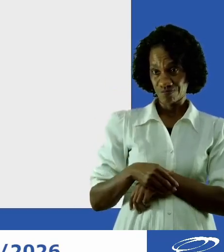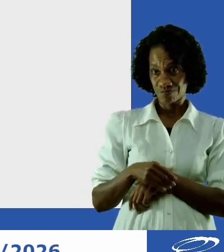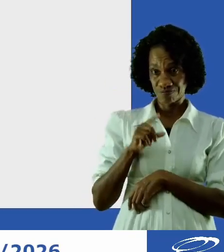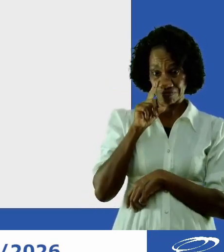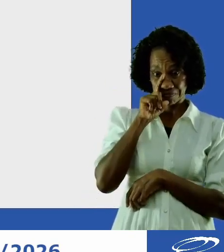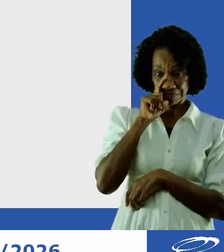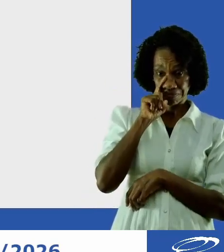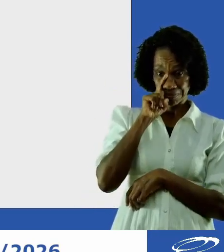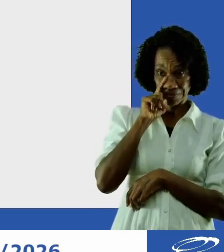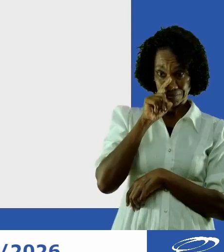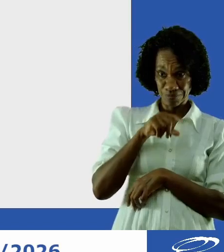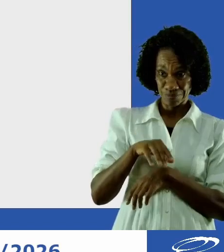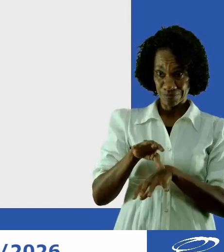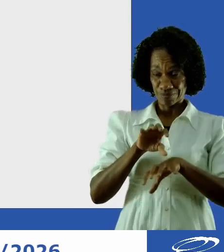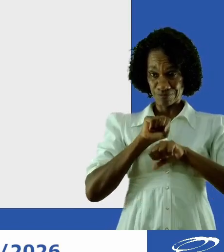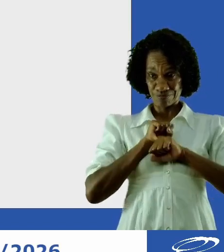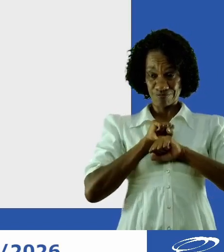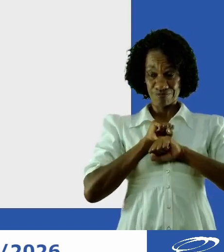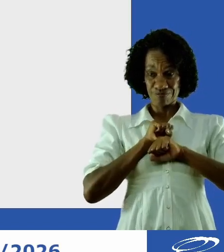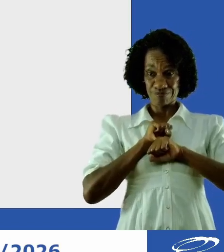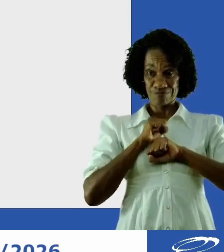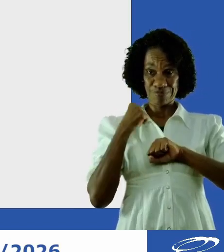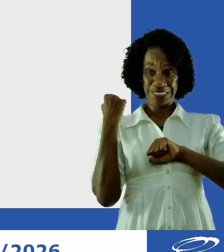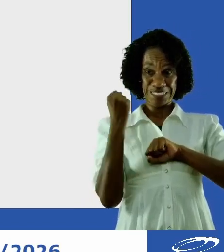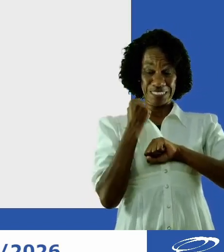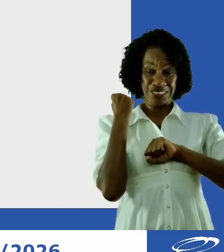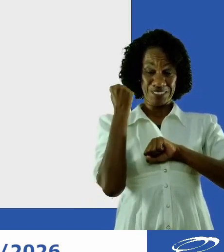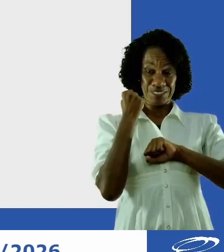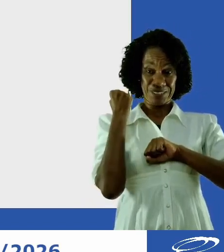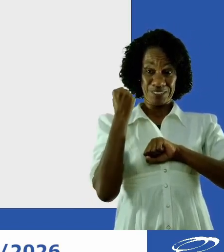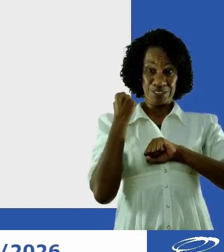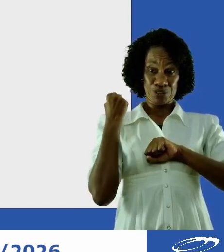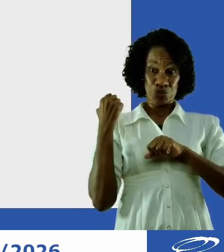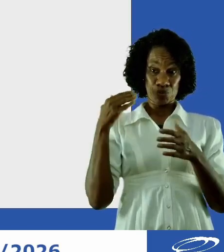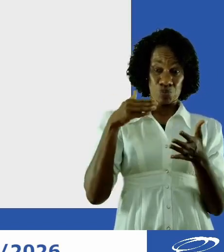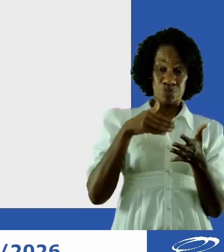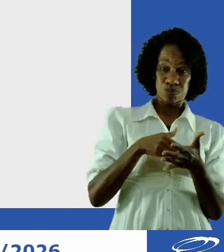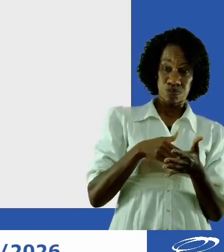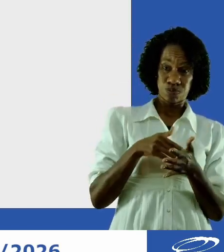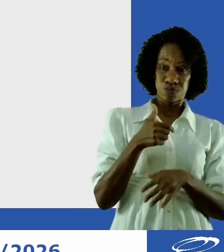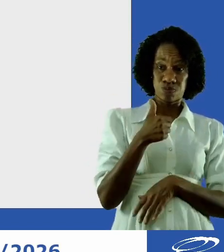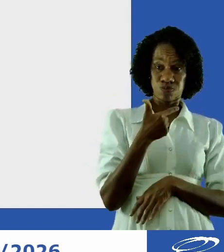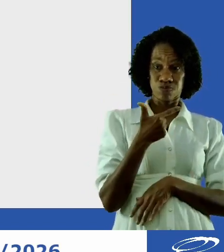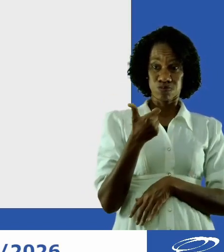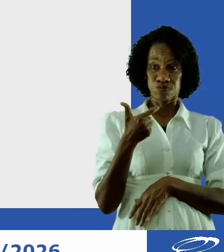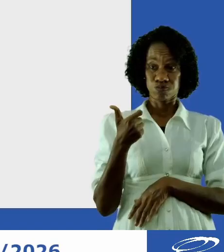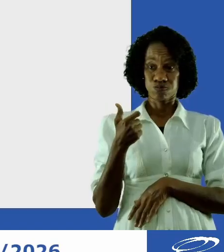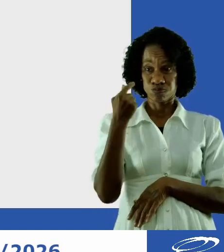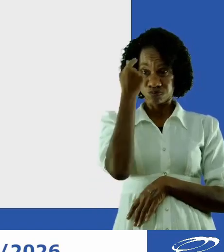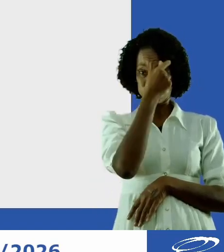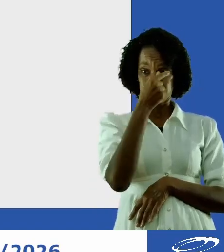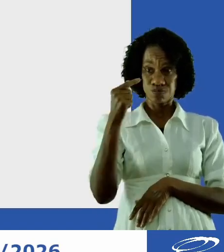early acute, but between 4 and 12 weeks after the index arthroplasty, multiple previous revision